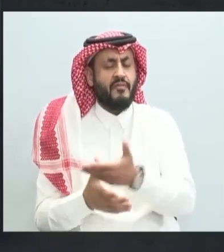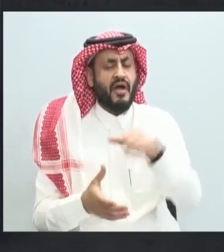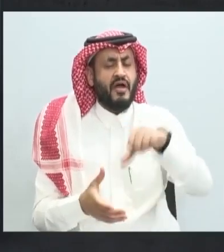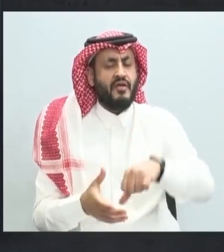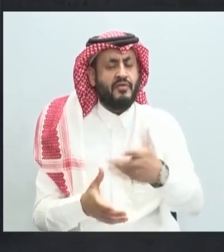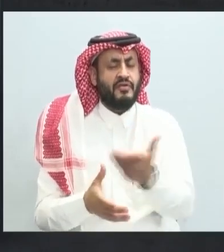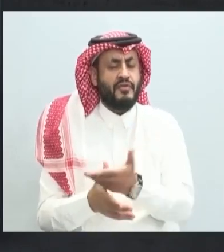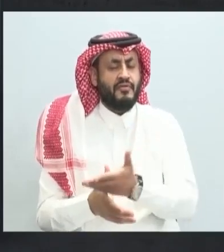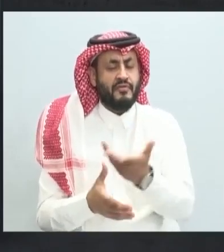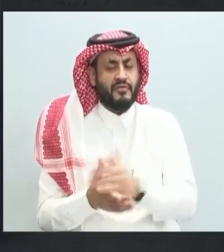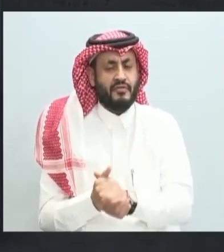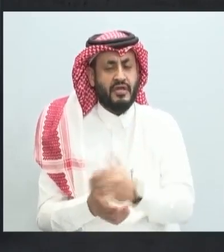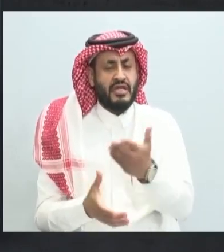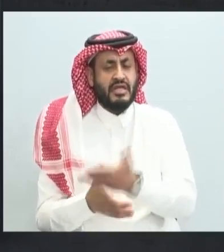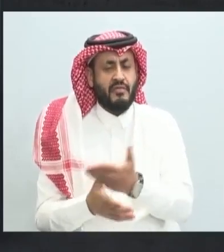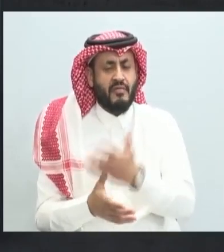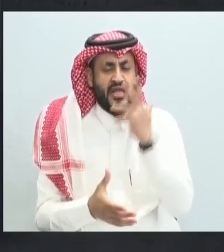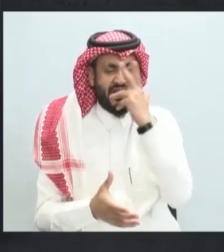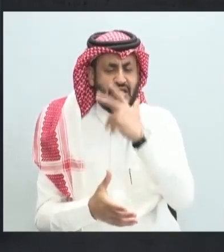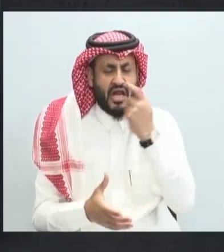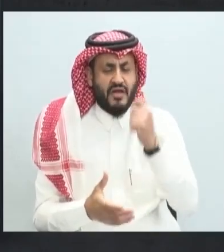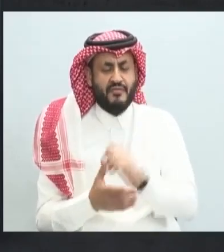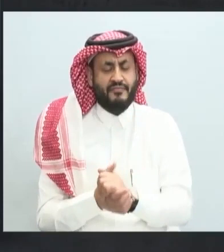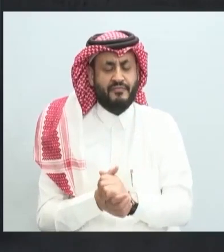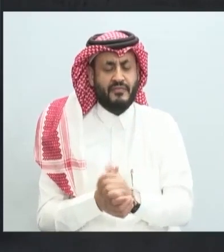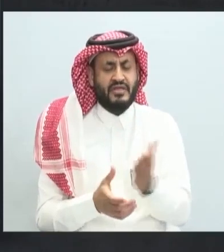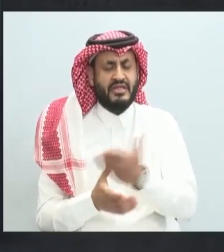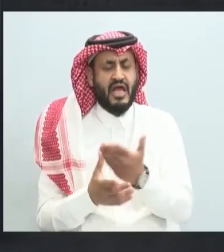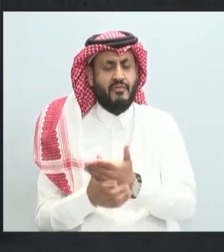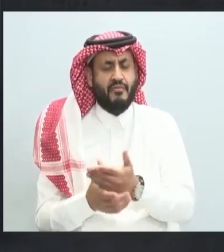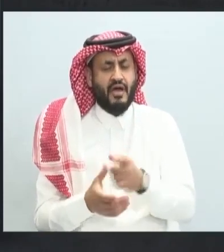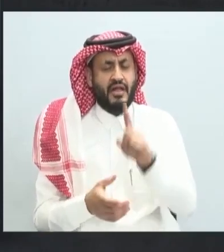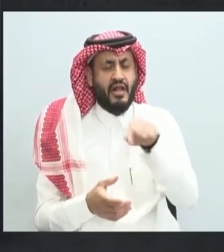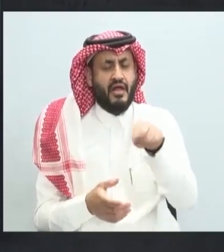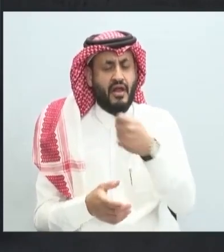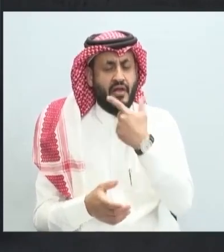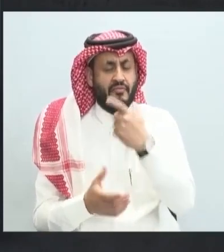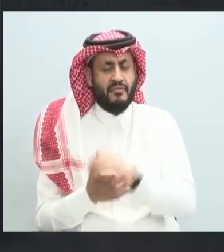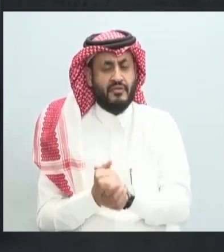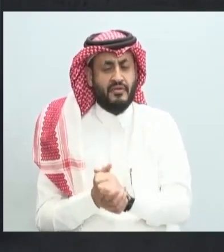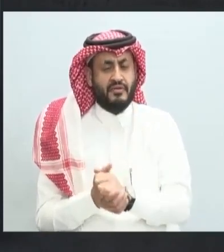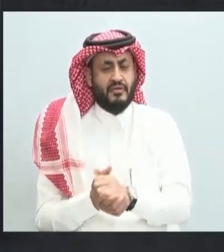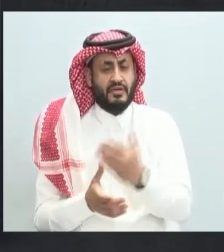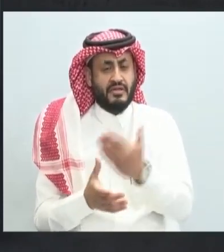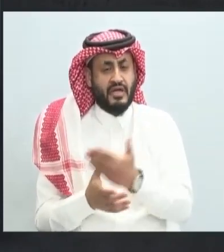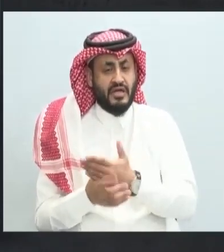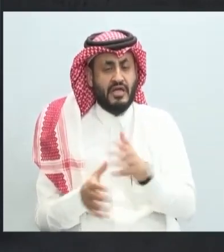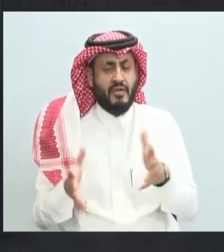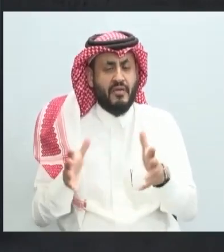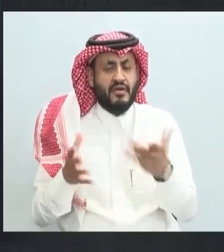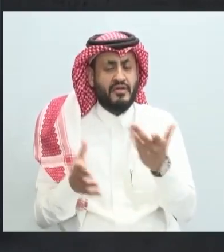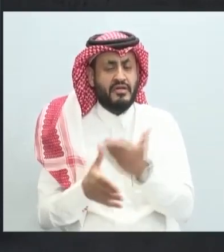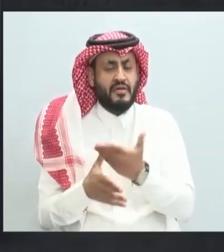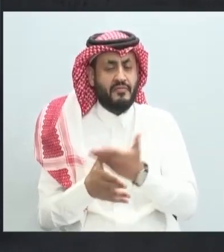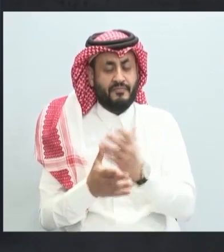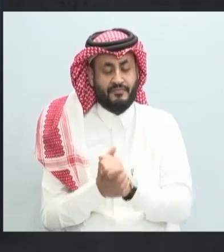example, why are you sad? Or why you are not happy? Or why you are scared? Or why